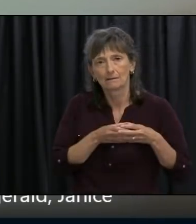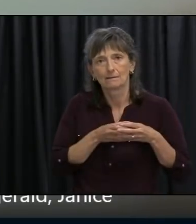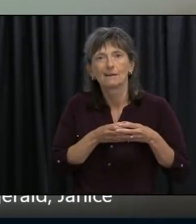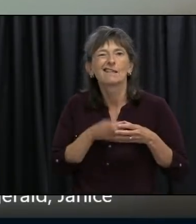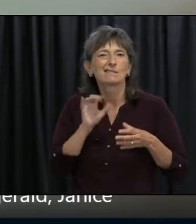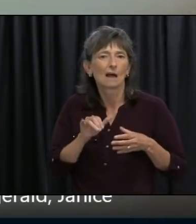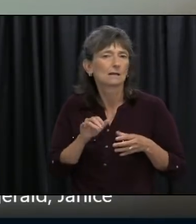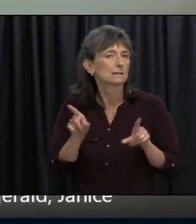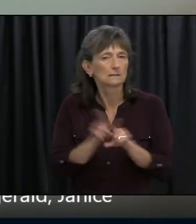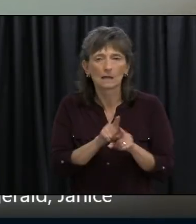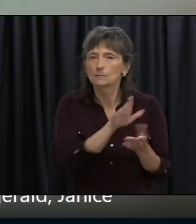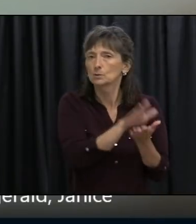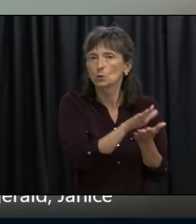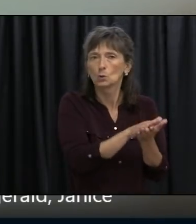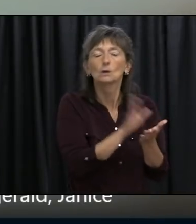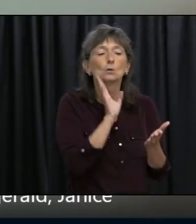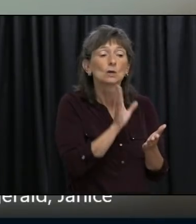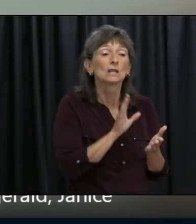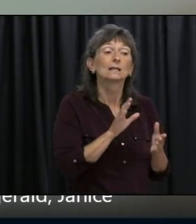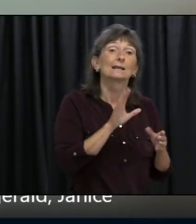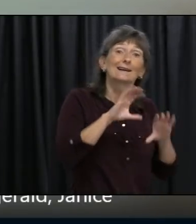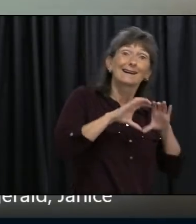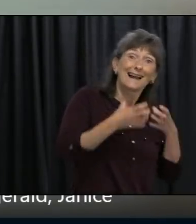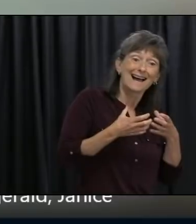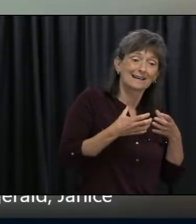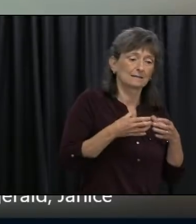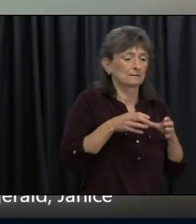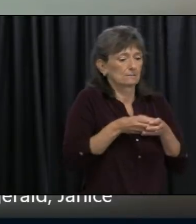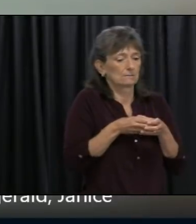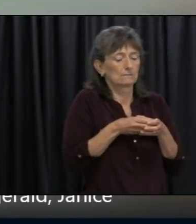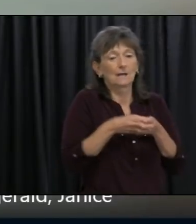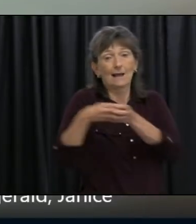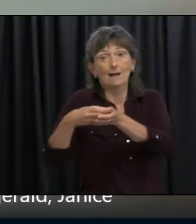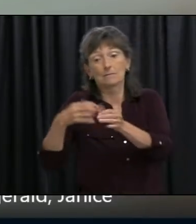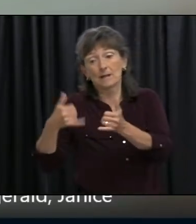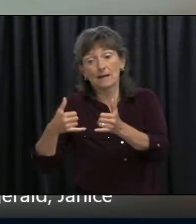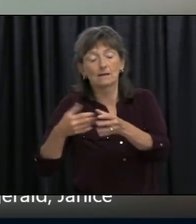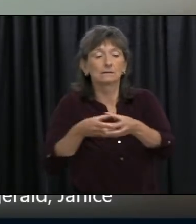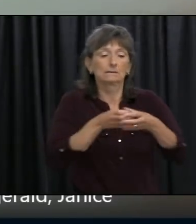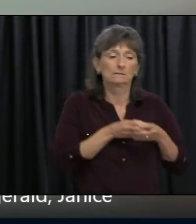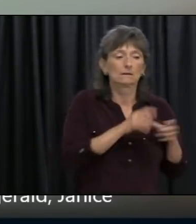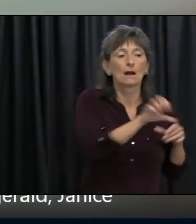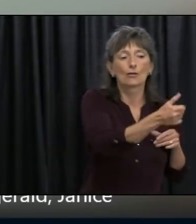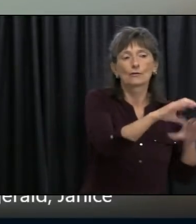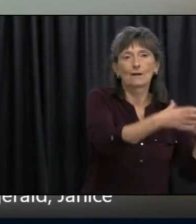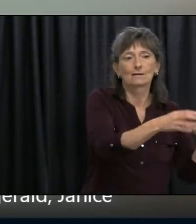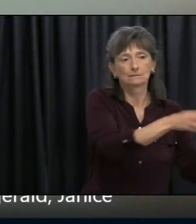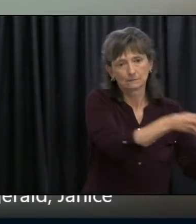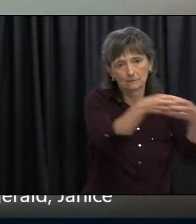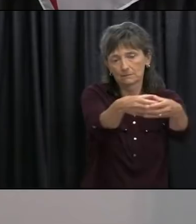same principle of cohorting will happen with schools as well. Thank you.